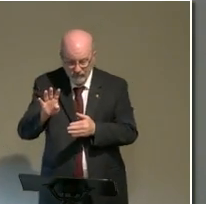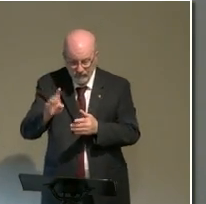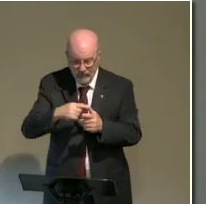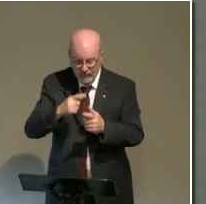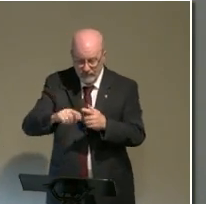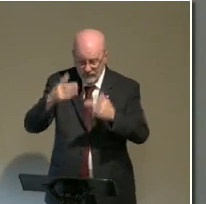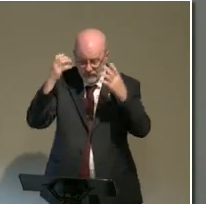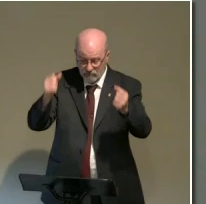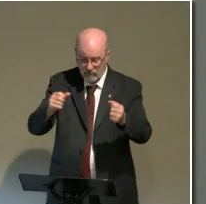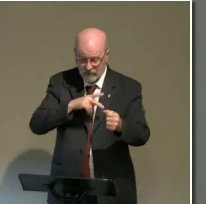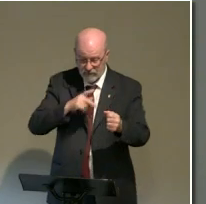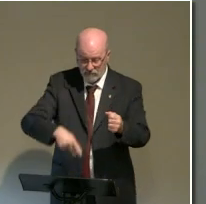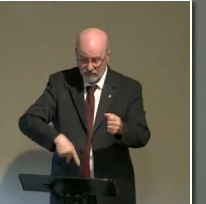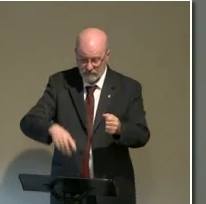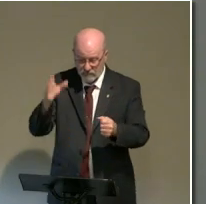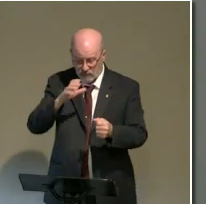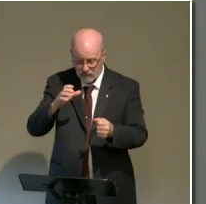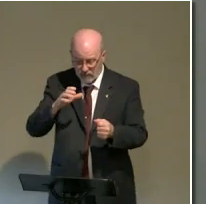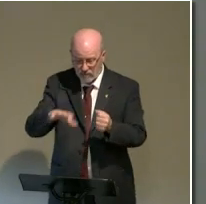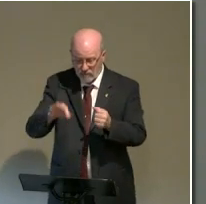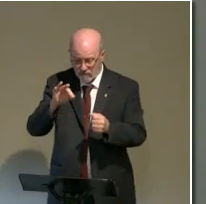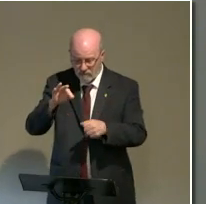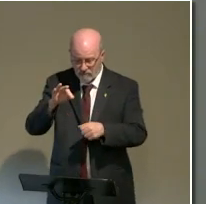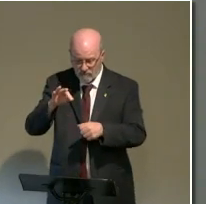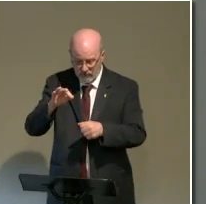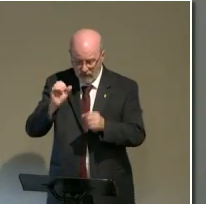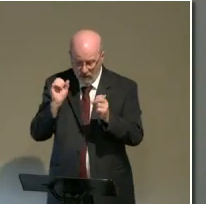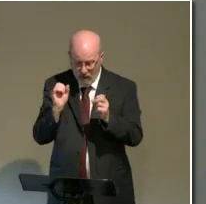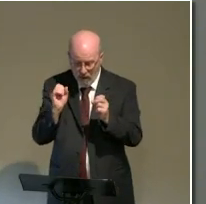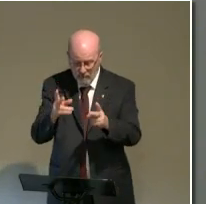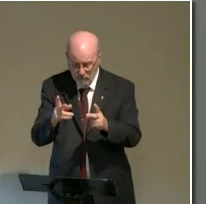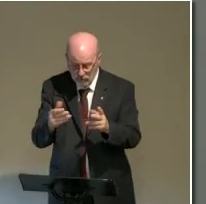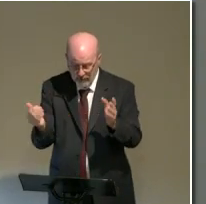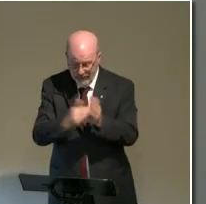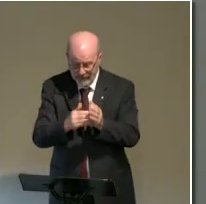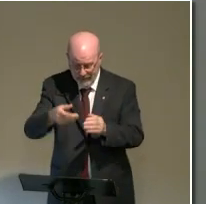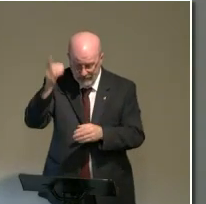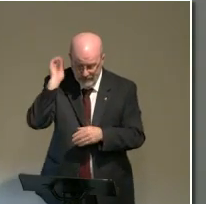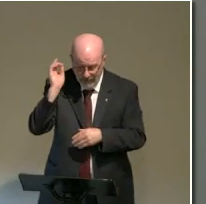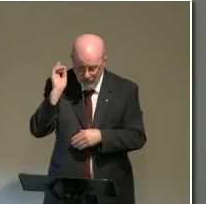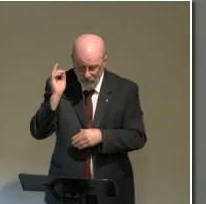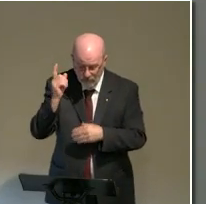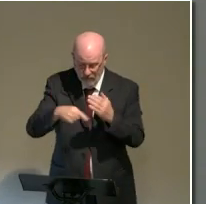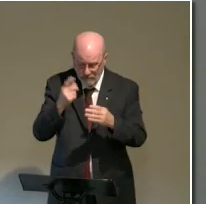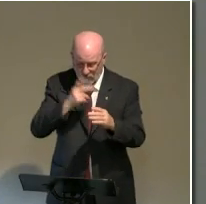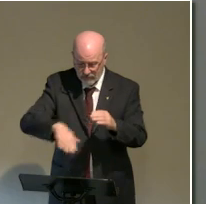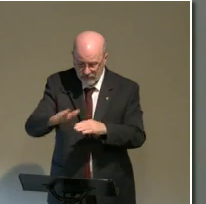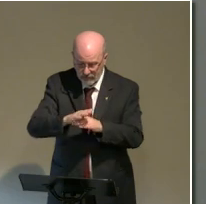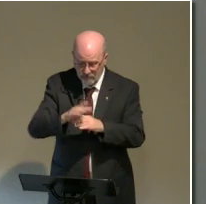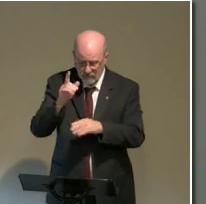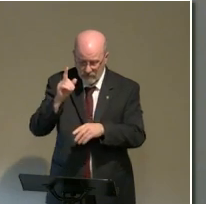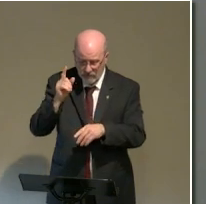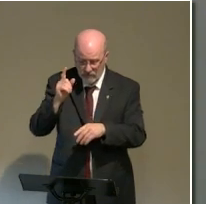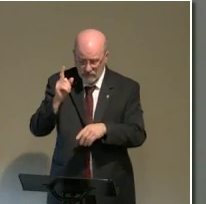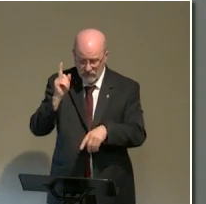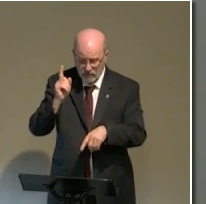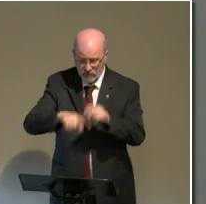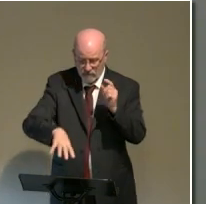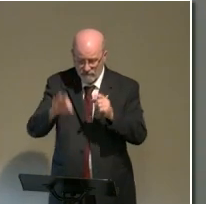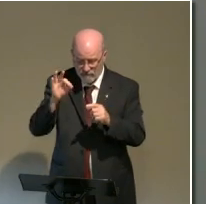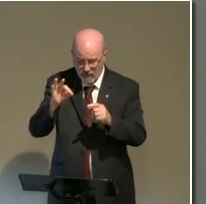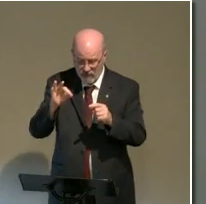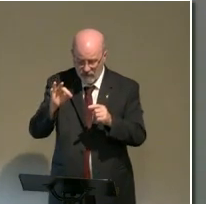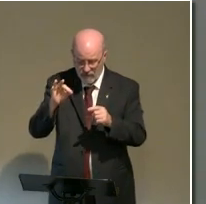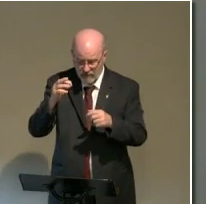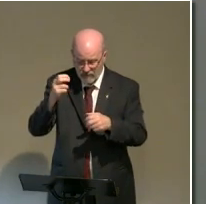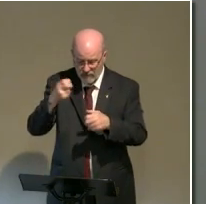Then the presidents and princes sought to find occasion against Daniel concerning the kingdom, but